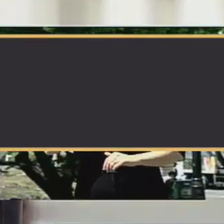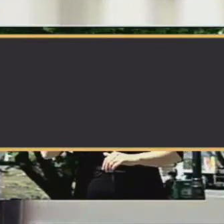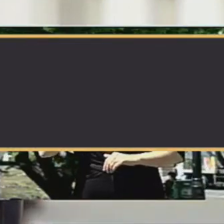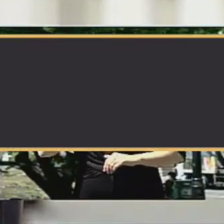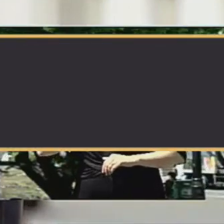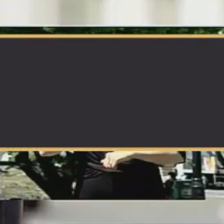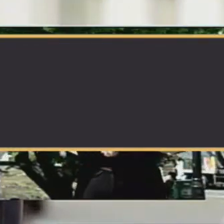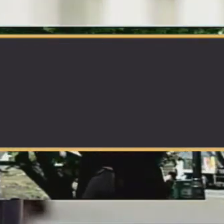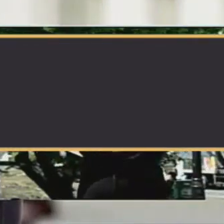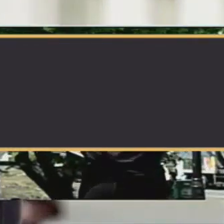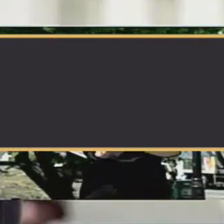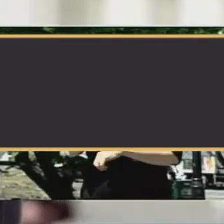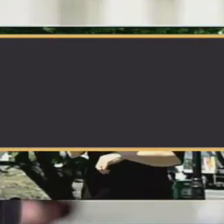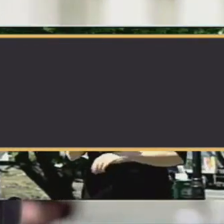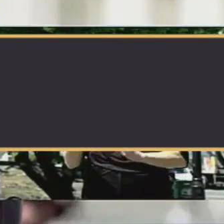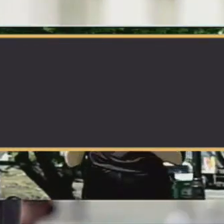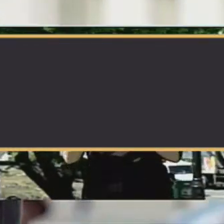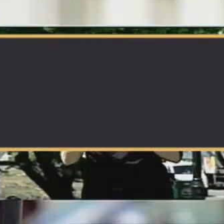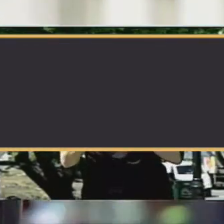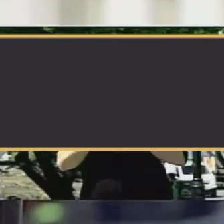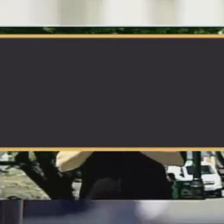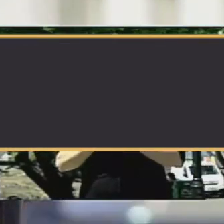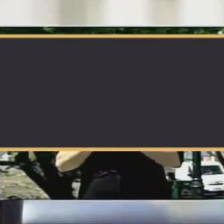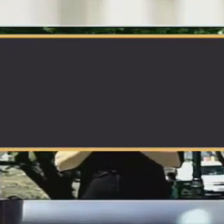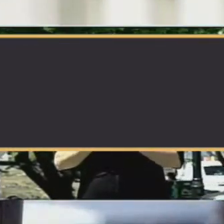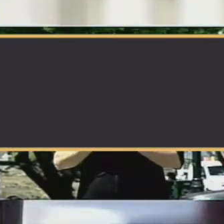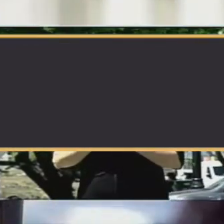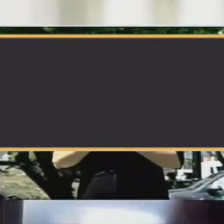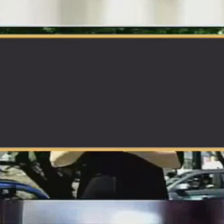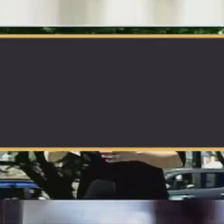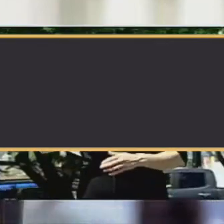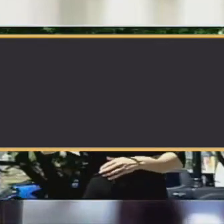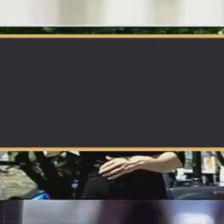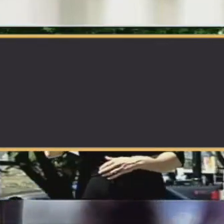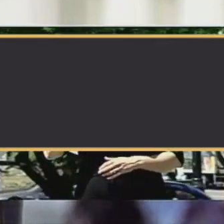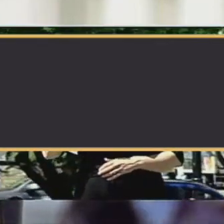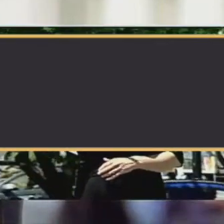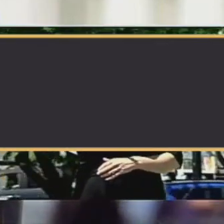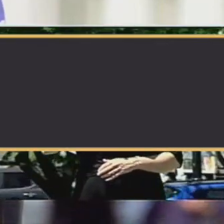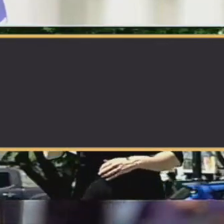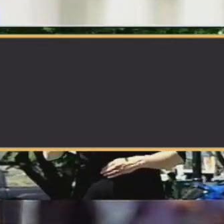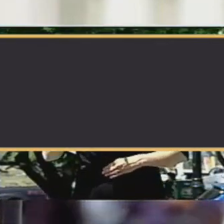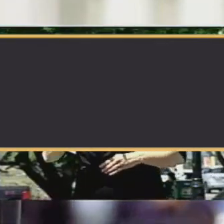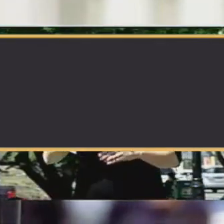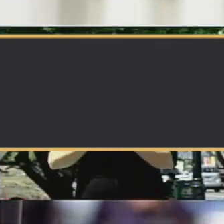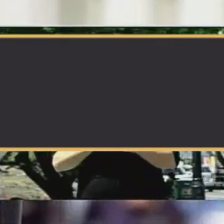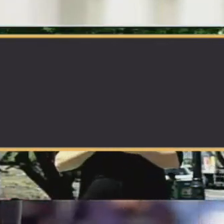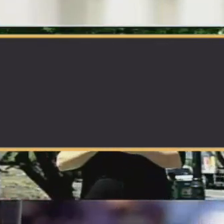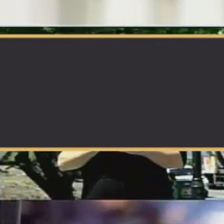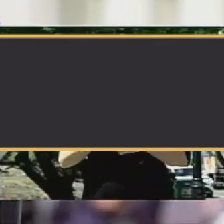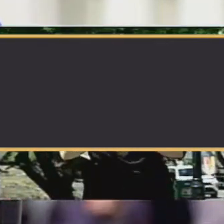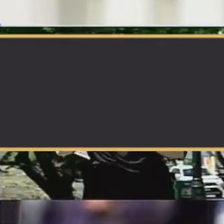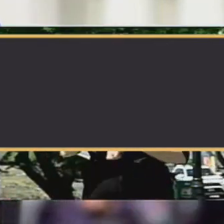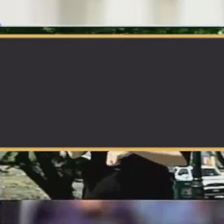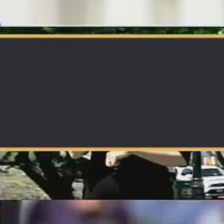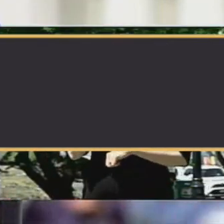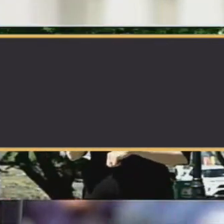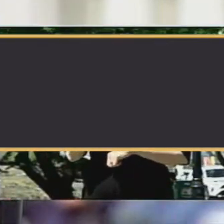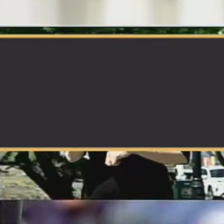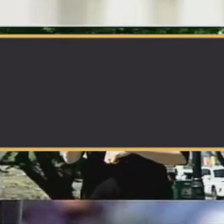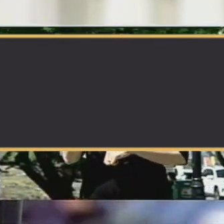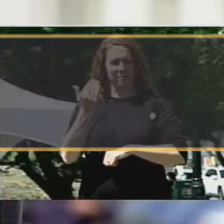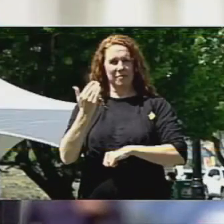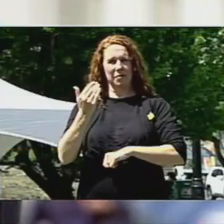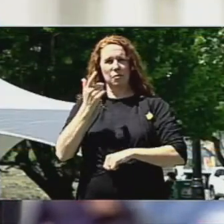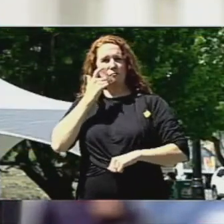at 5:15 Pacific Standard Time. Sorry, Pacific Standard Time, 5:15 for those on the live